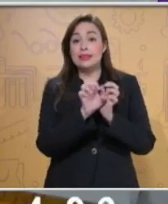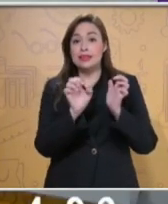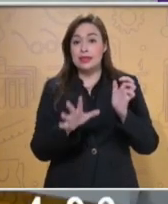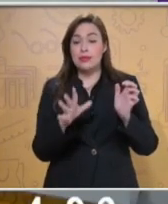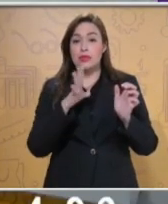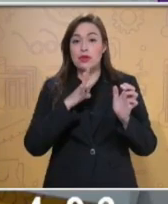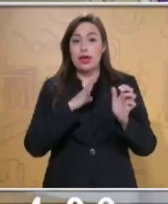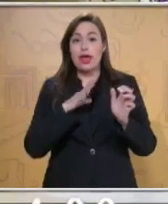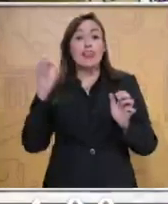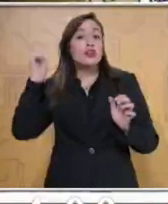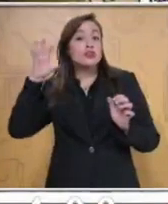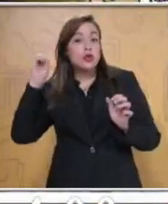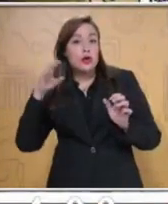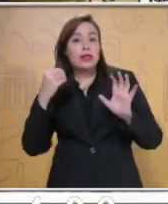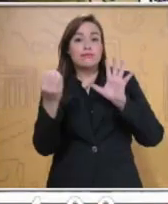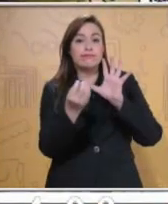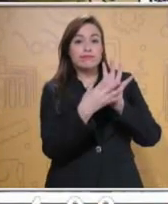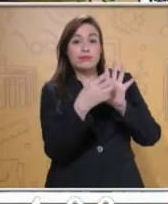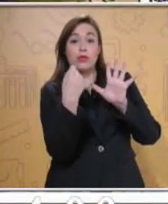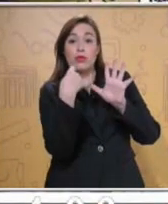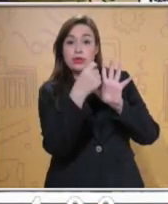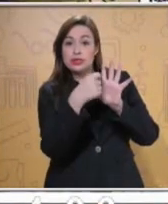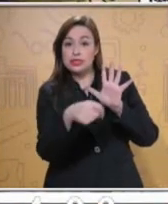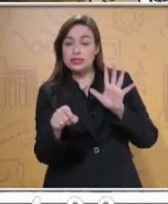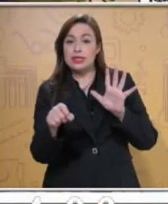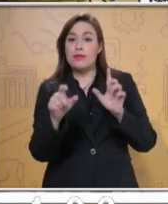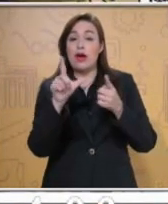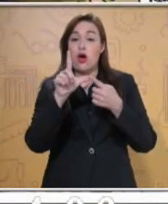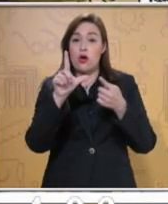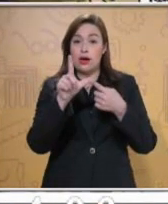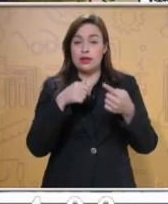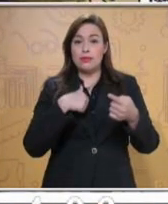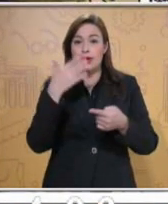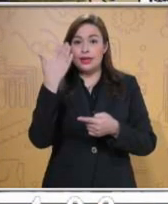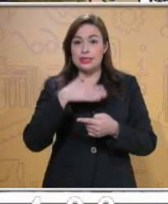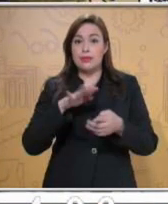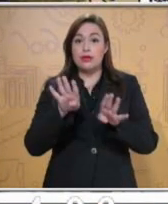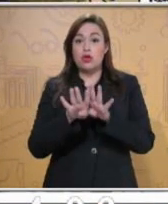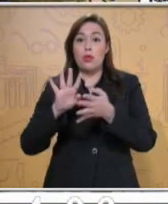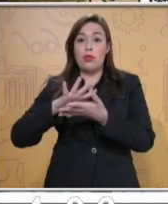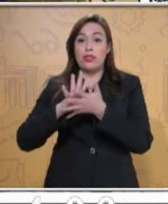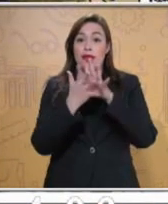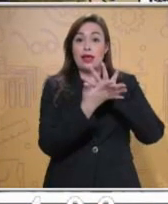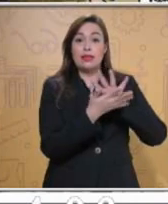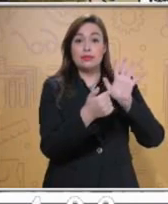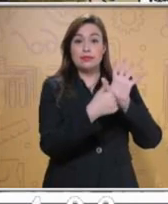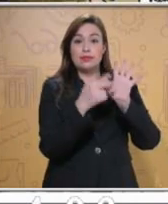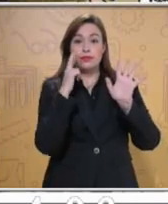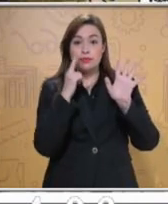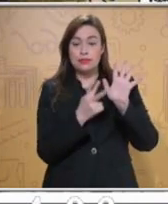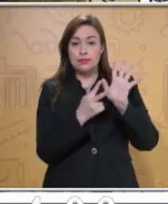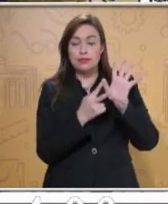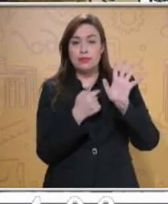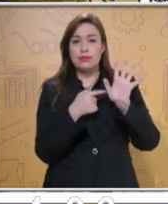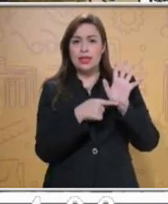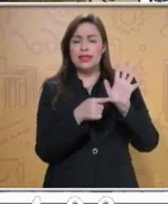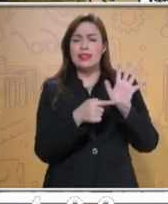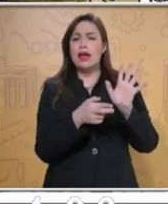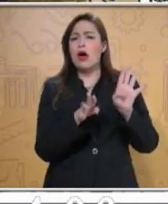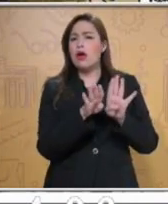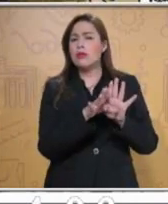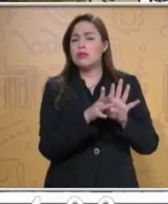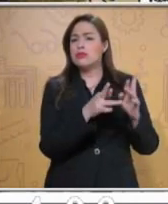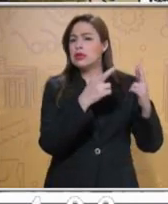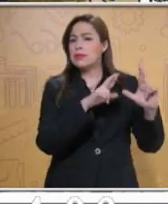onomatopoeias or sound effects. For the first one, it is representing a hit,